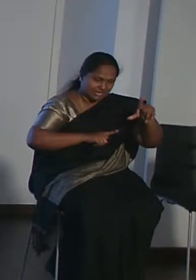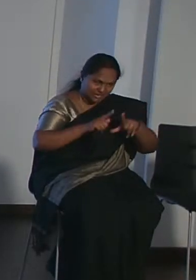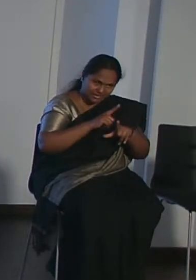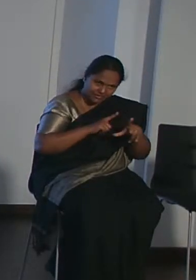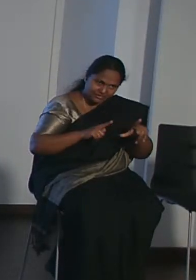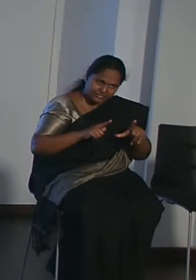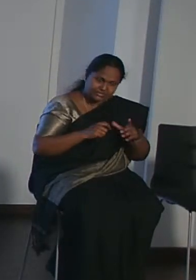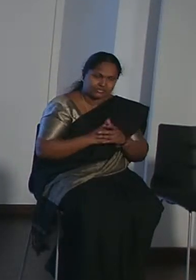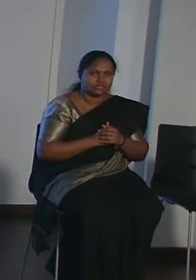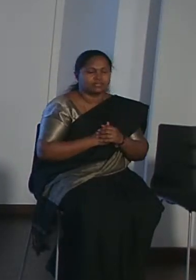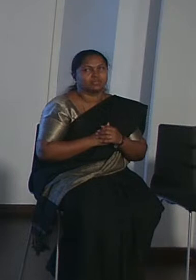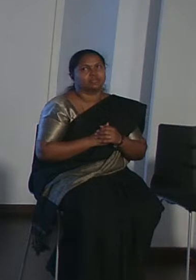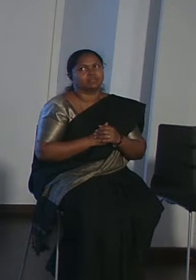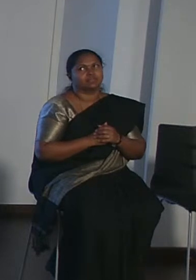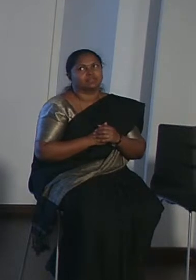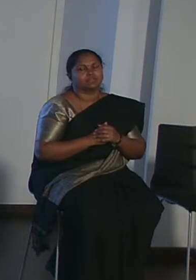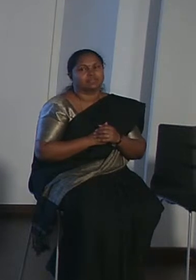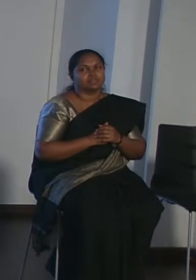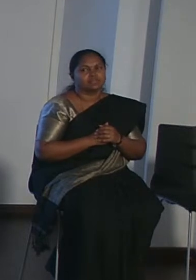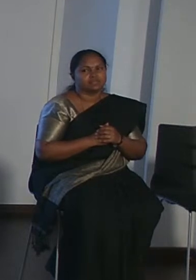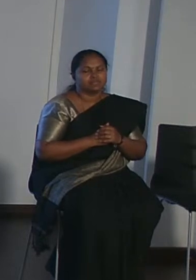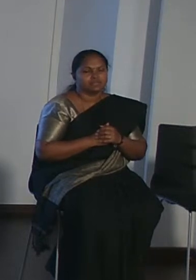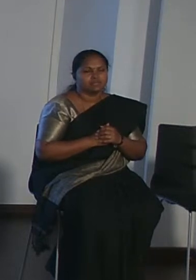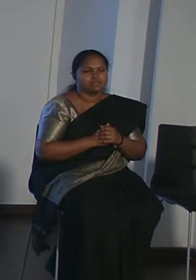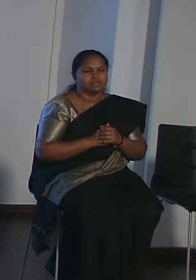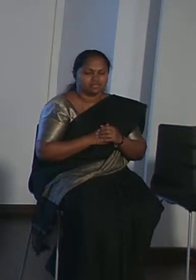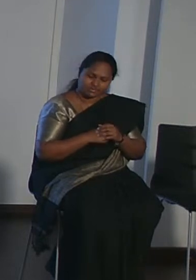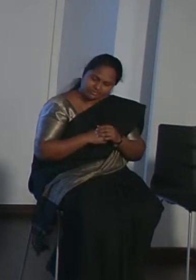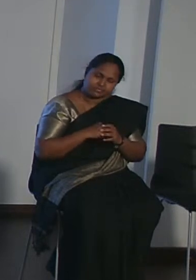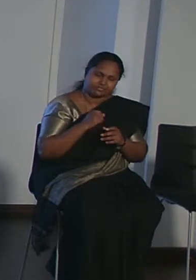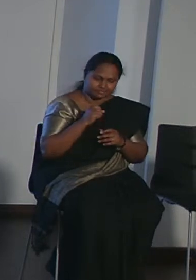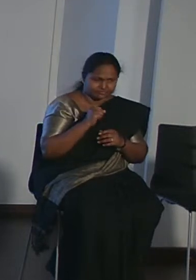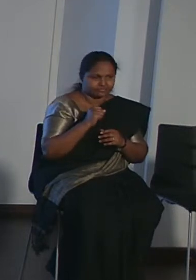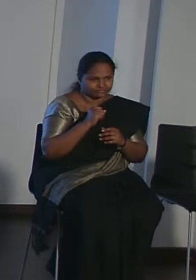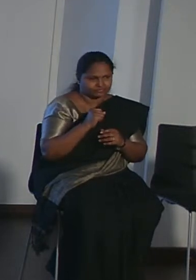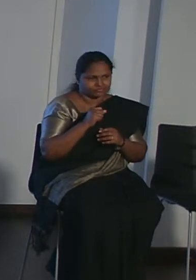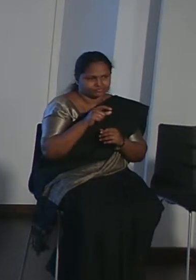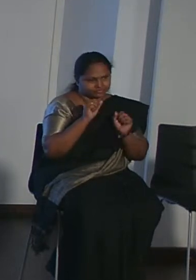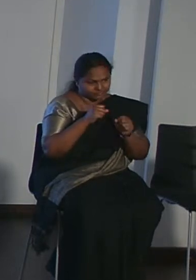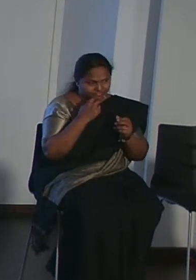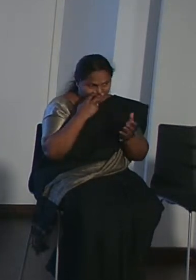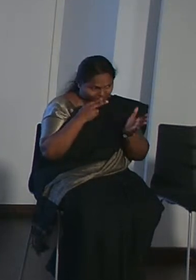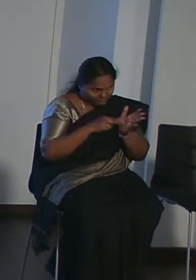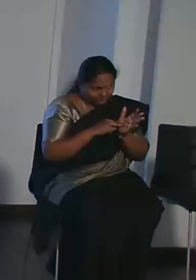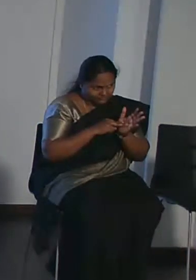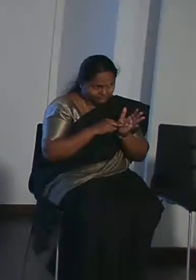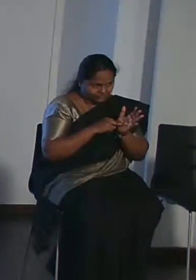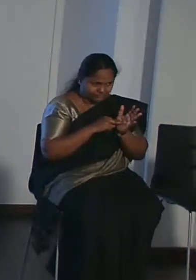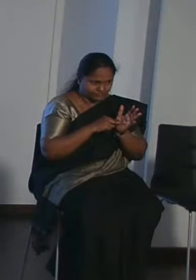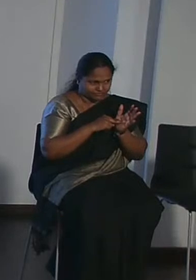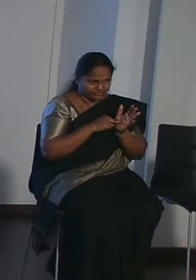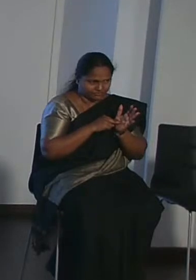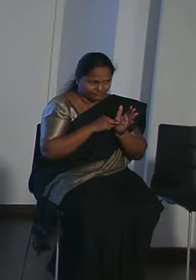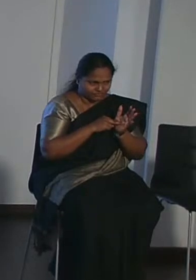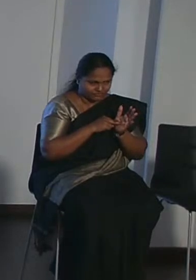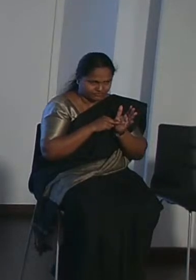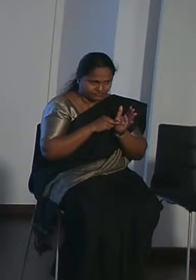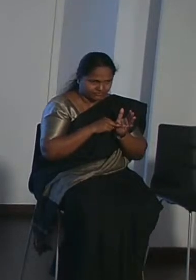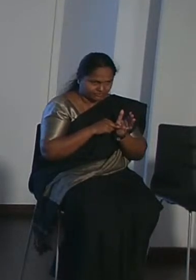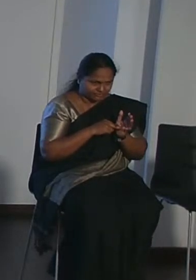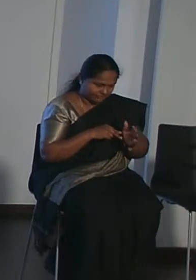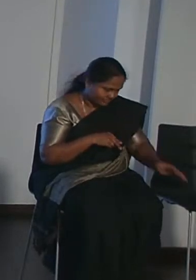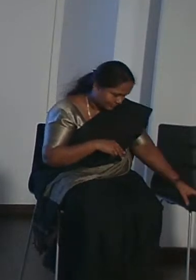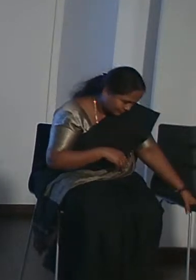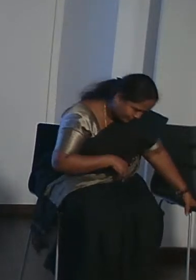Um, so, yeah, you can see they have certain learning outcomes. So